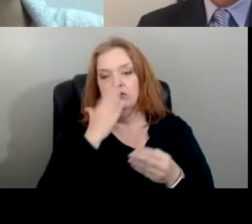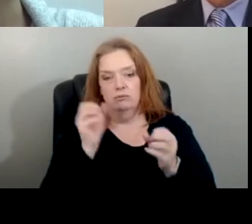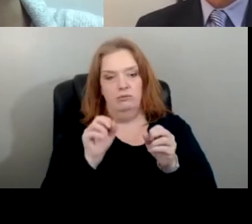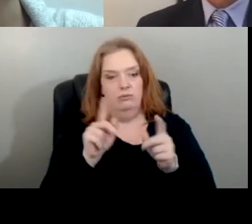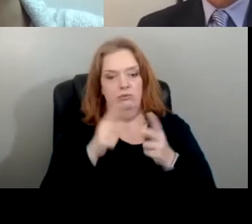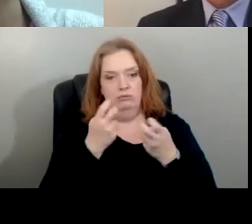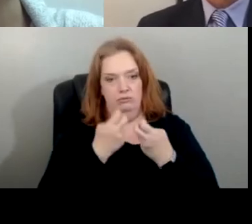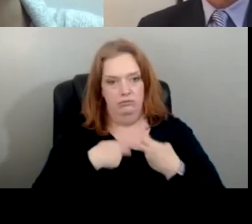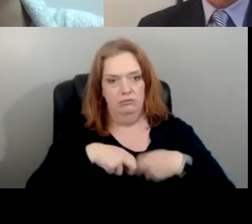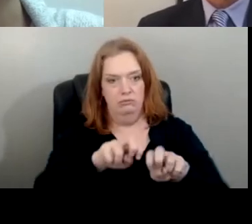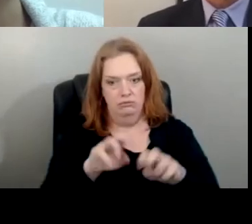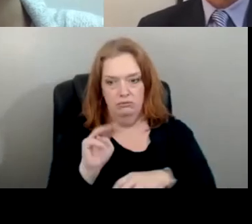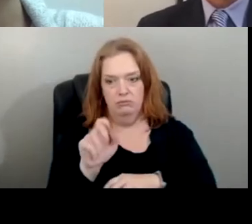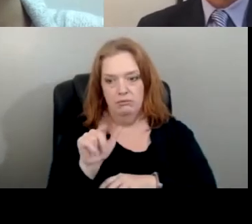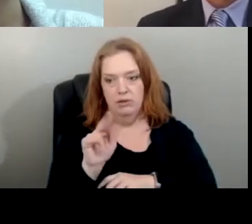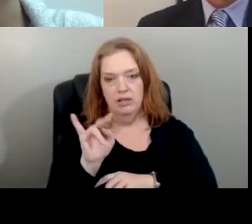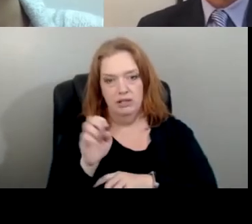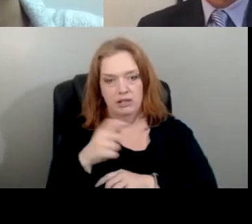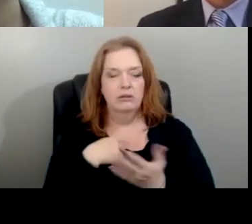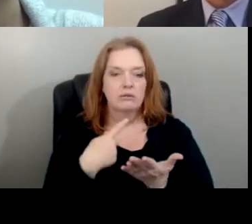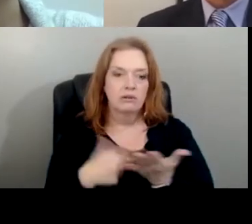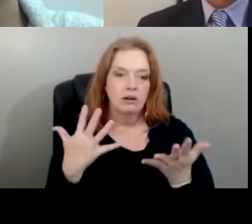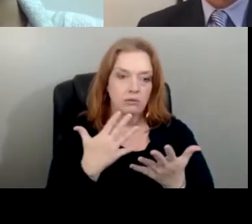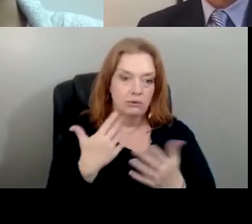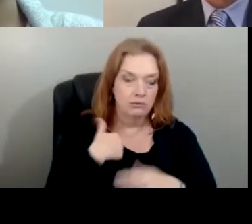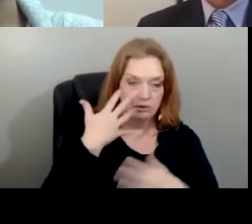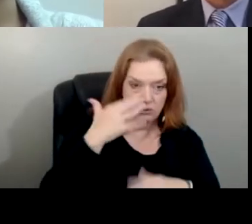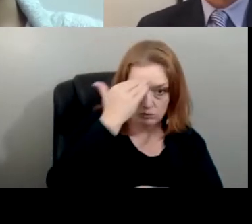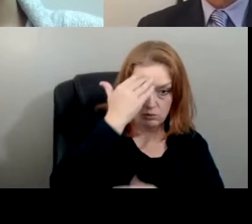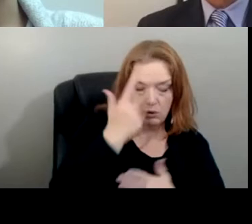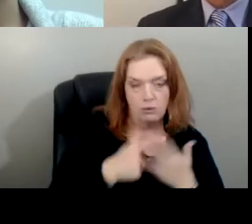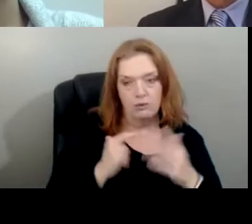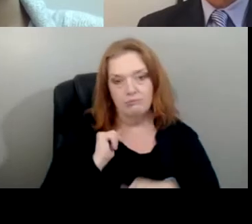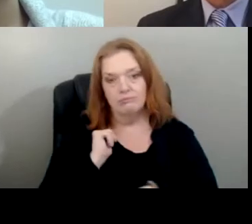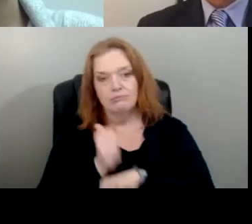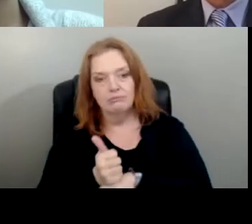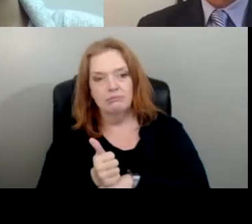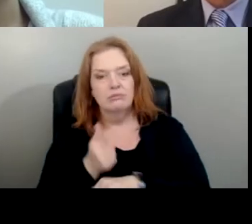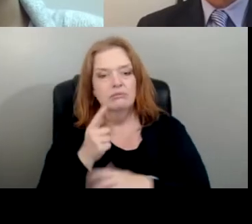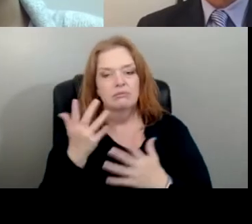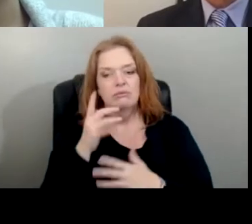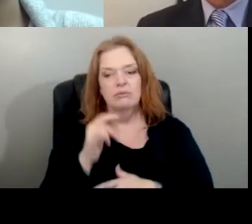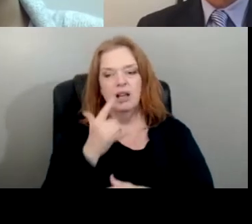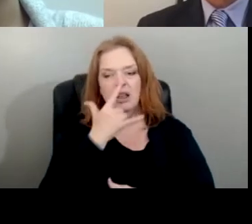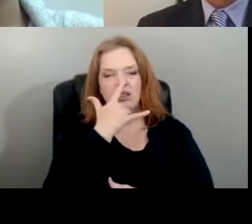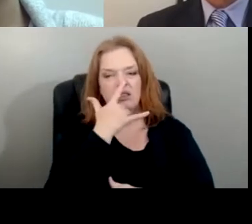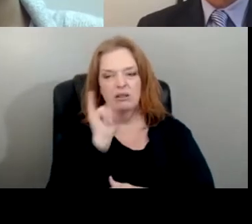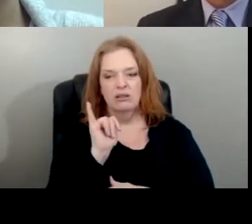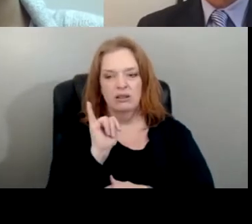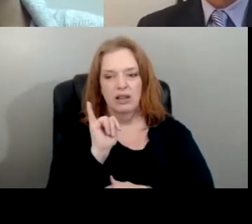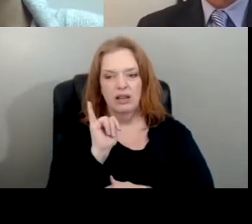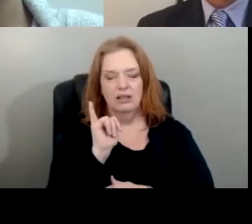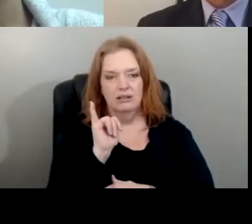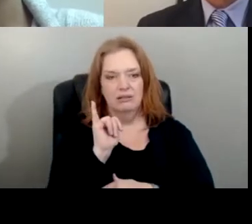and what's in place. We talked about what policies and actions we're taking as nations here. So what does it look like from a